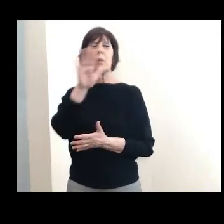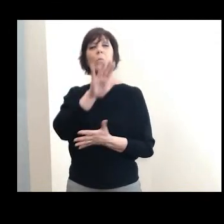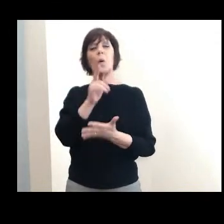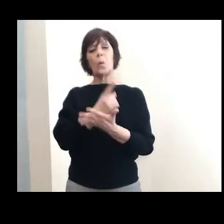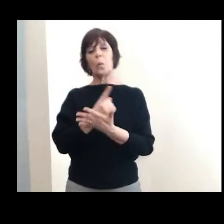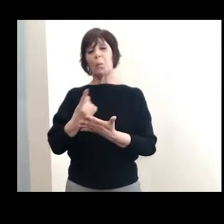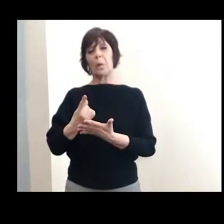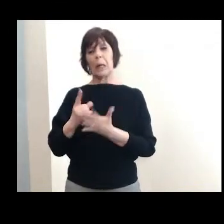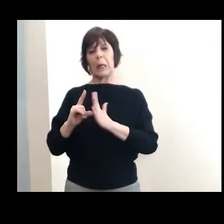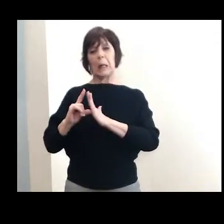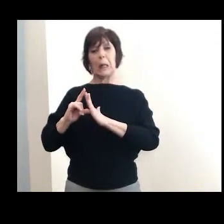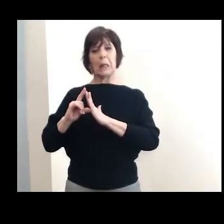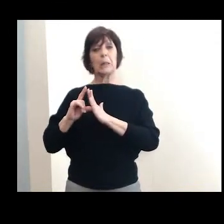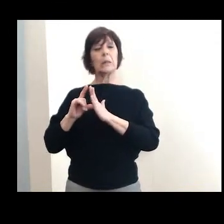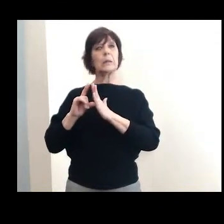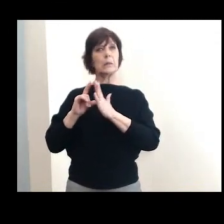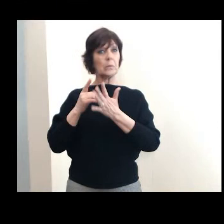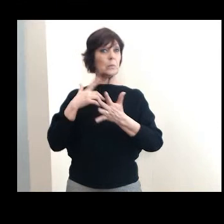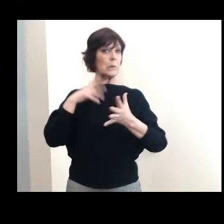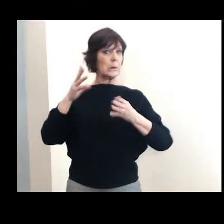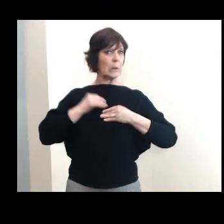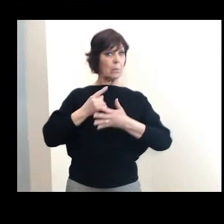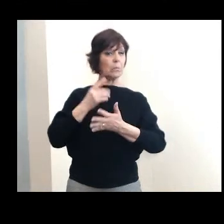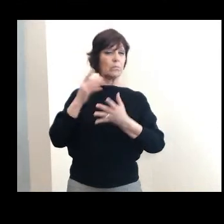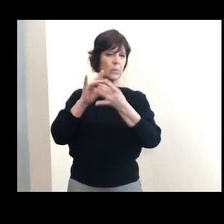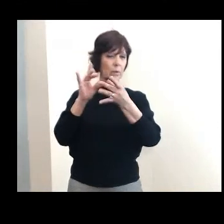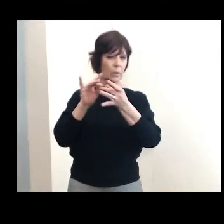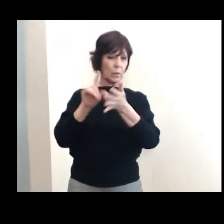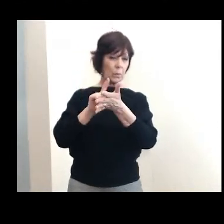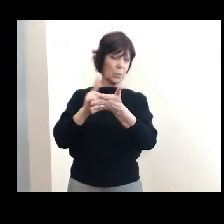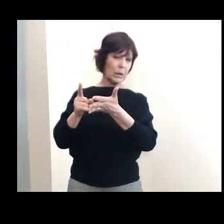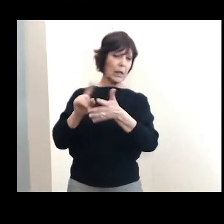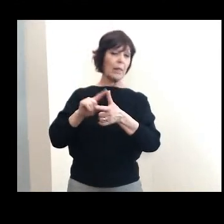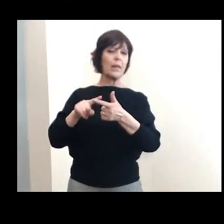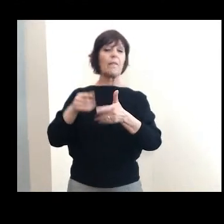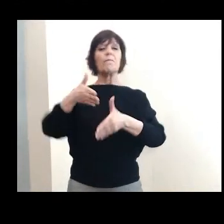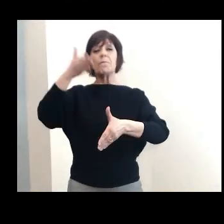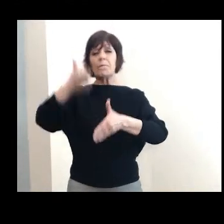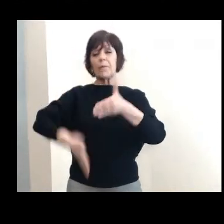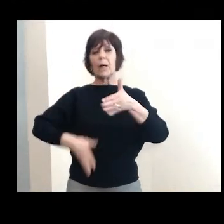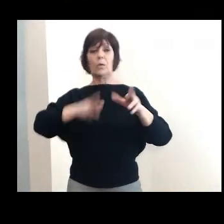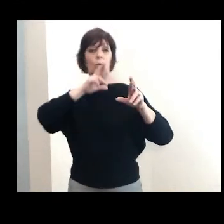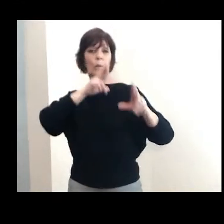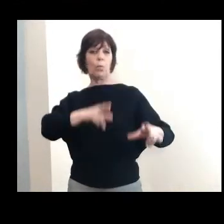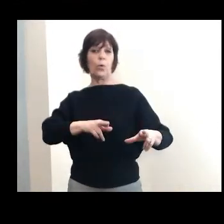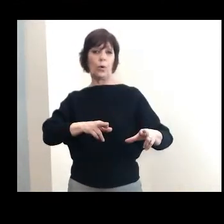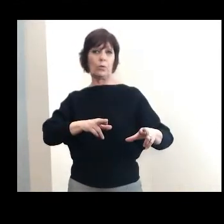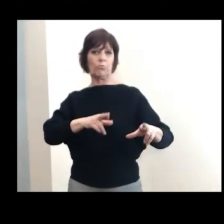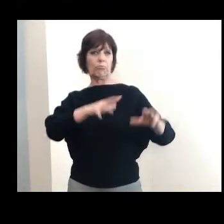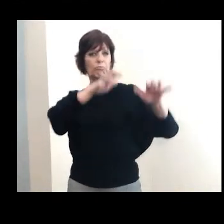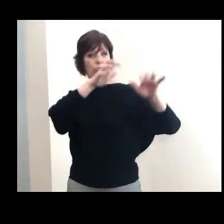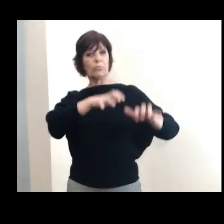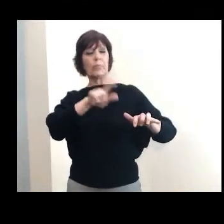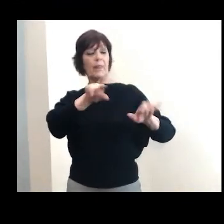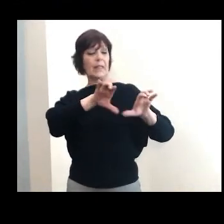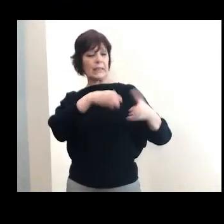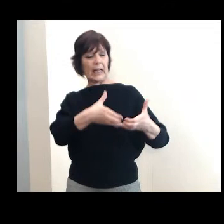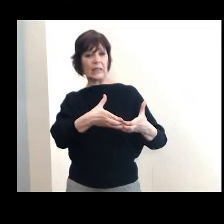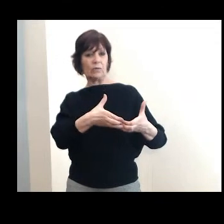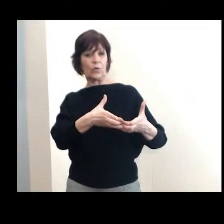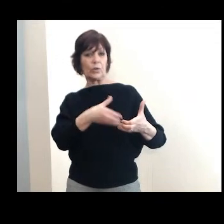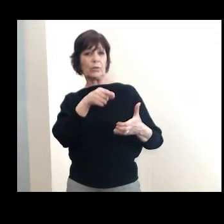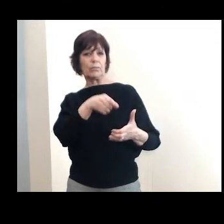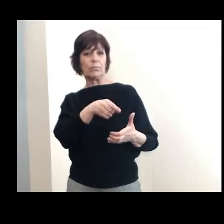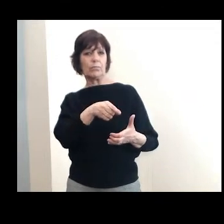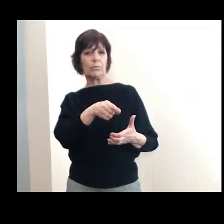week, comments will be accepted, and the final report will be issued by the task force, at